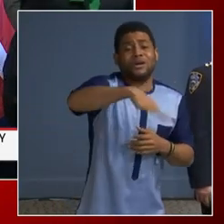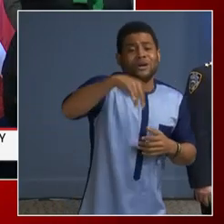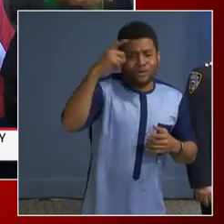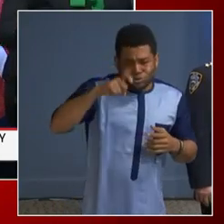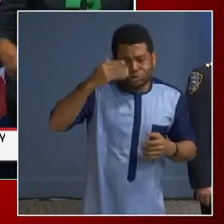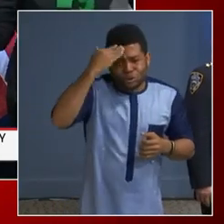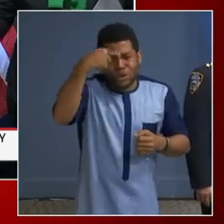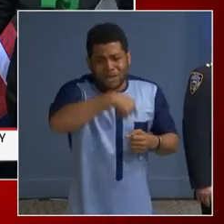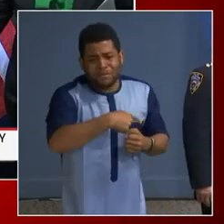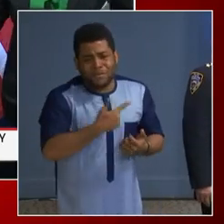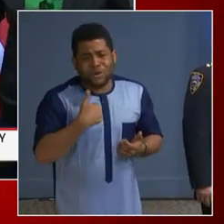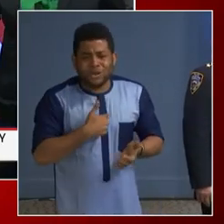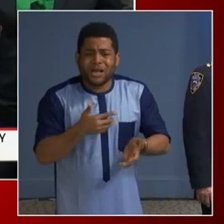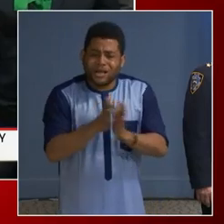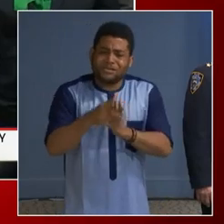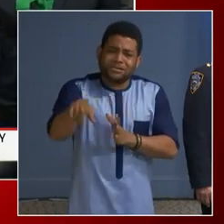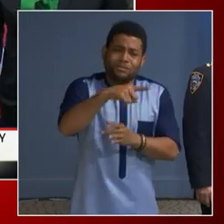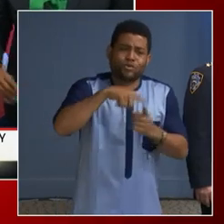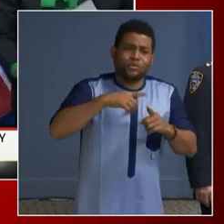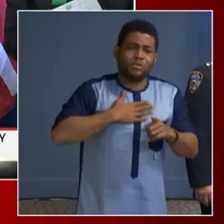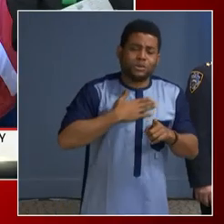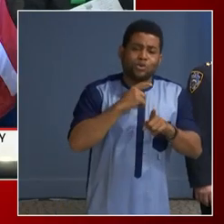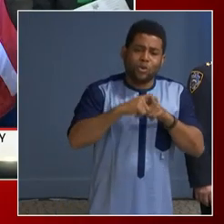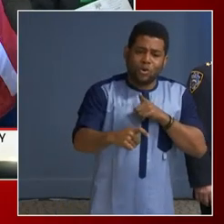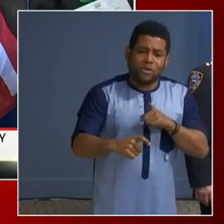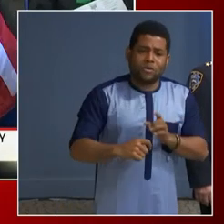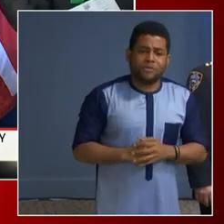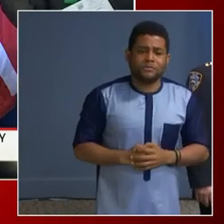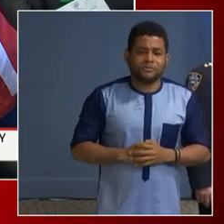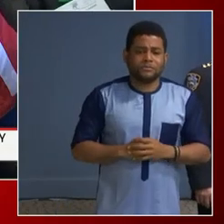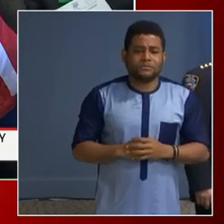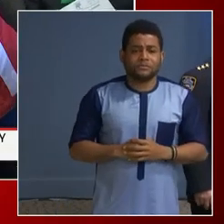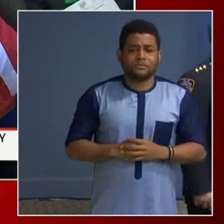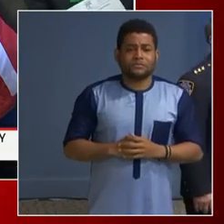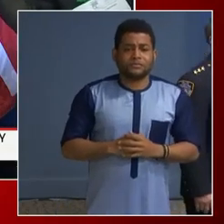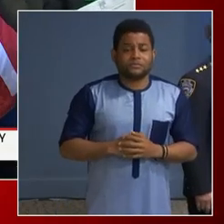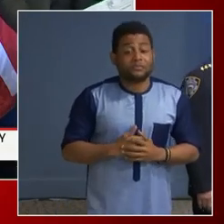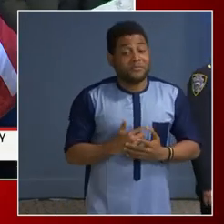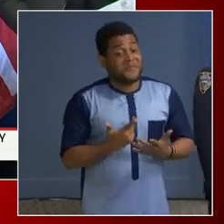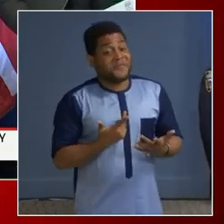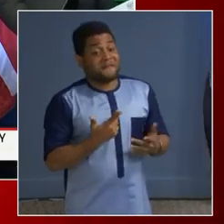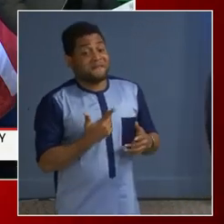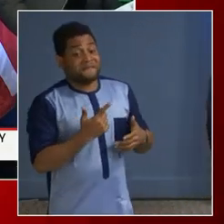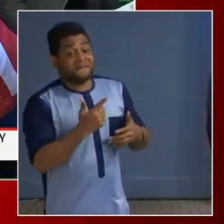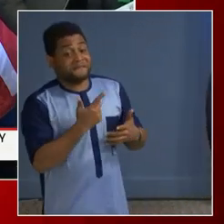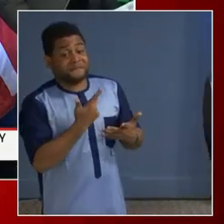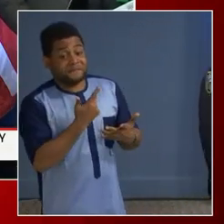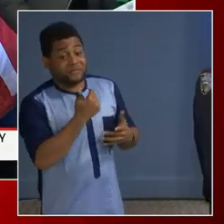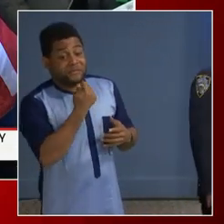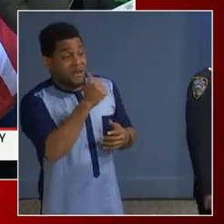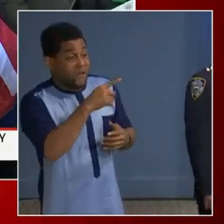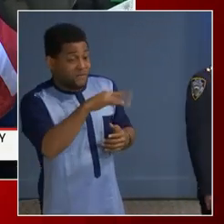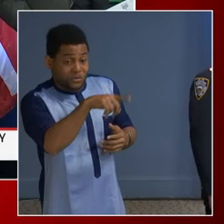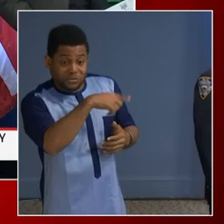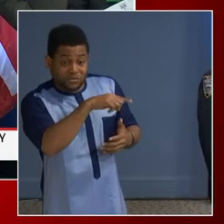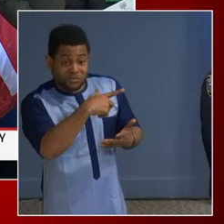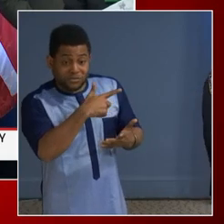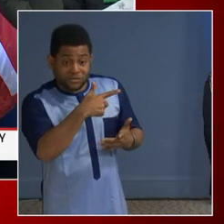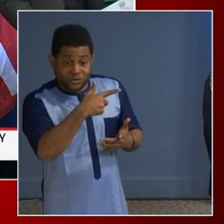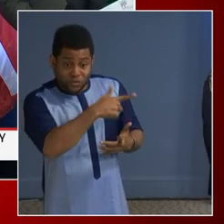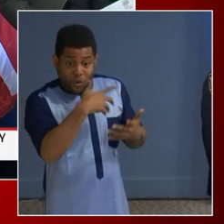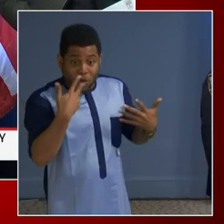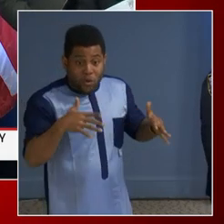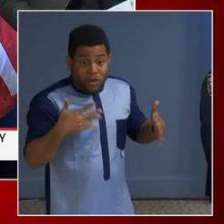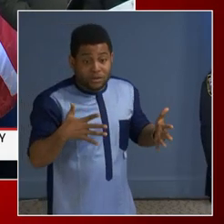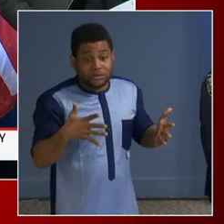you. For Commissioner Sewell or Chief Essig or even Chief Conti, have you folks had investigators